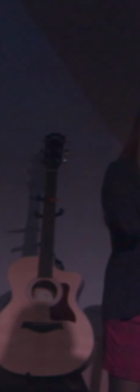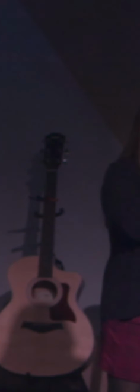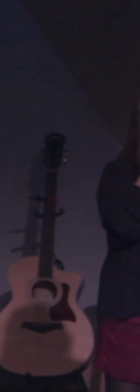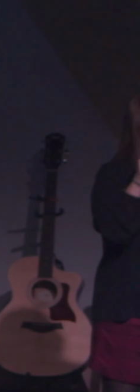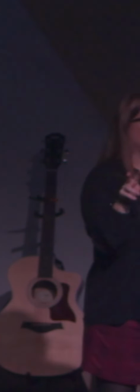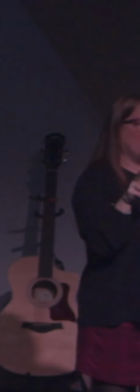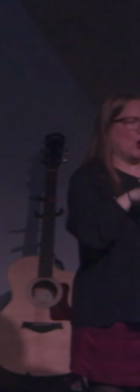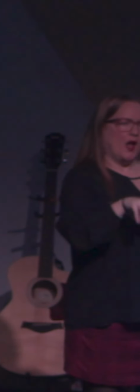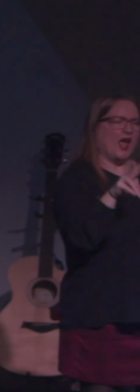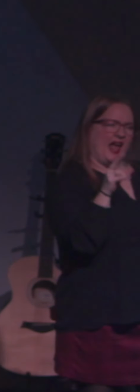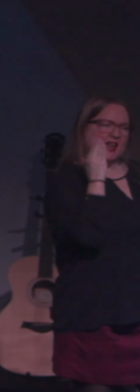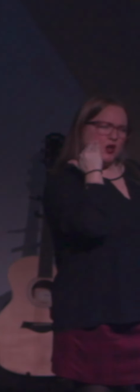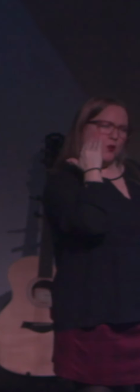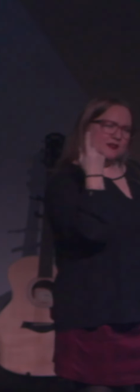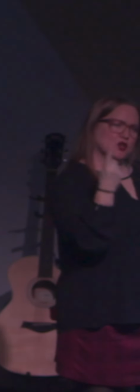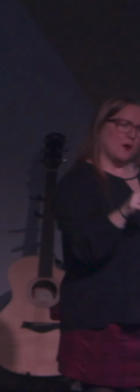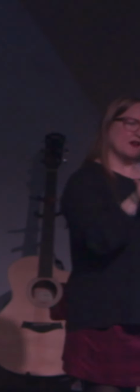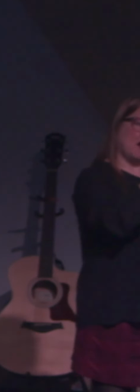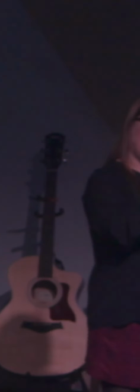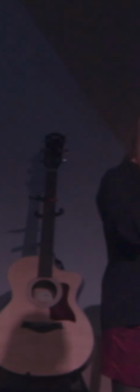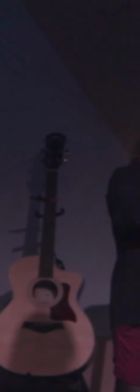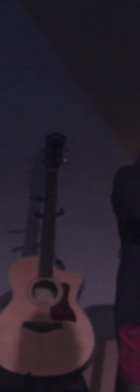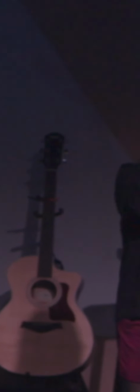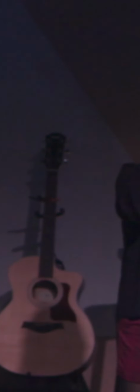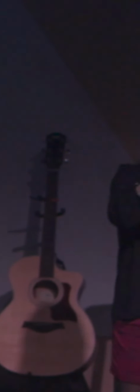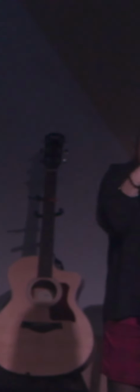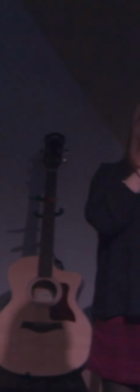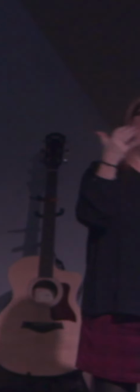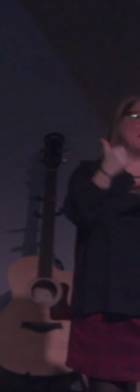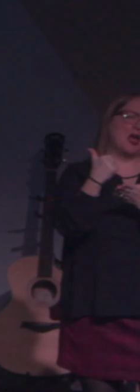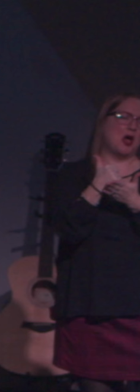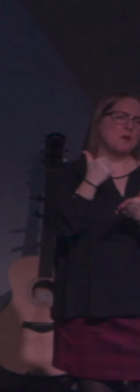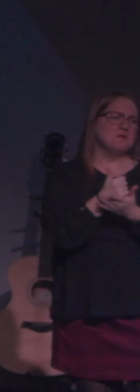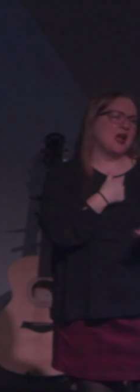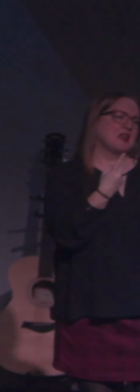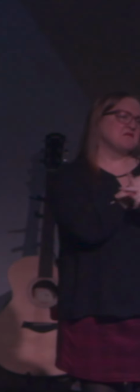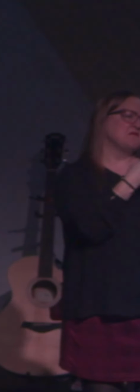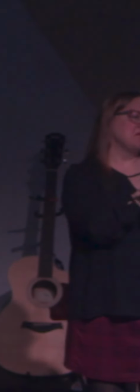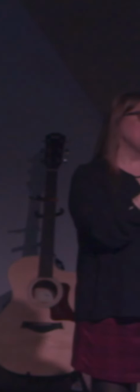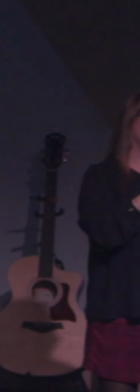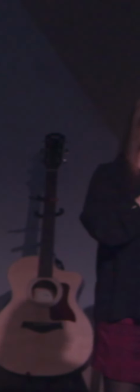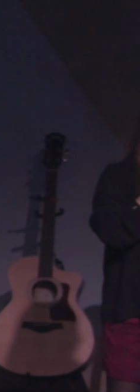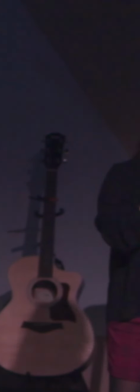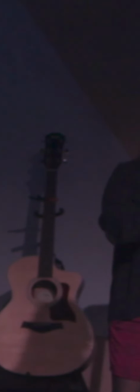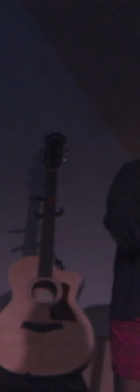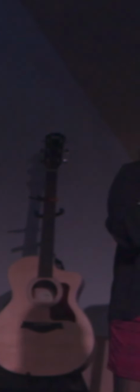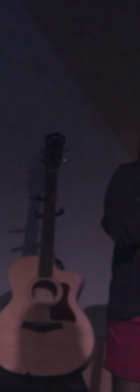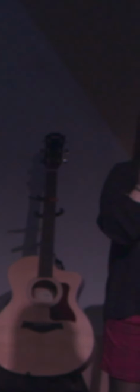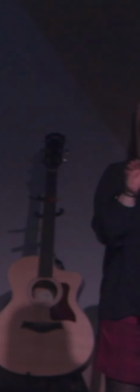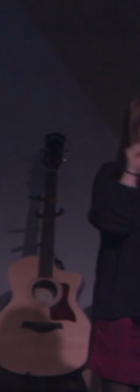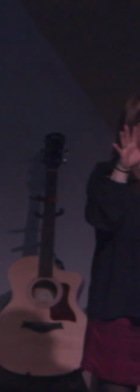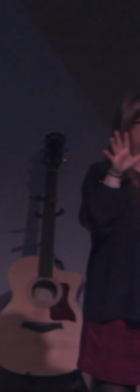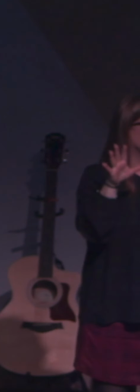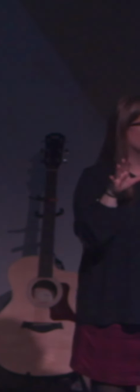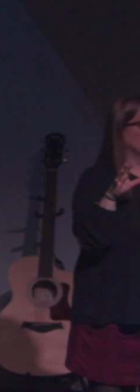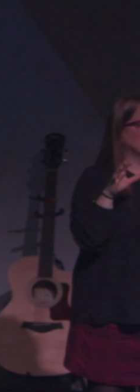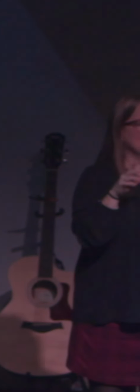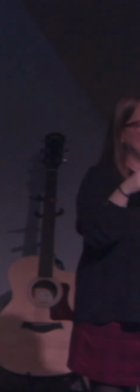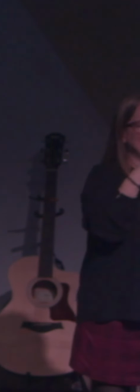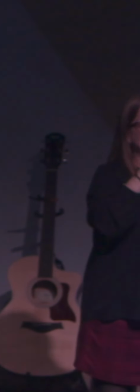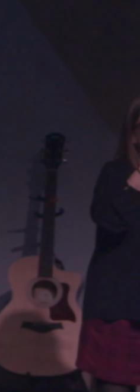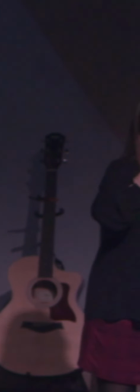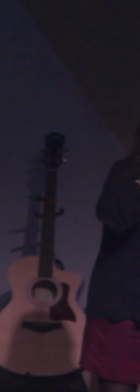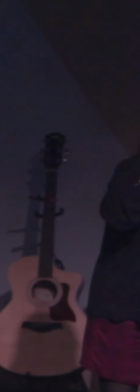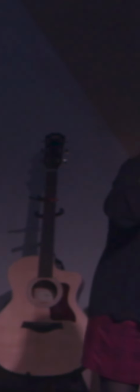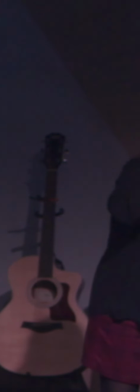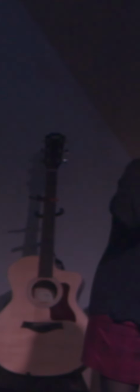I kind of know what's going on. Like, I don't really need a whole lot of help. I got to figure it out. It's some kind of a magical creature, I'm pretty sure. Maybe a Pegasus. I